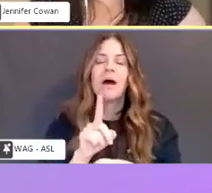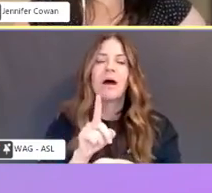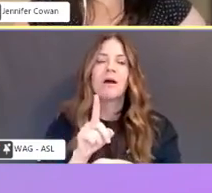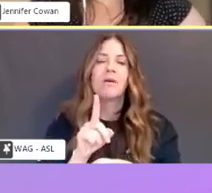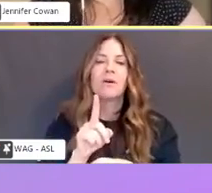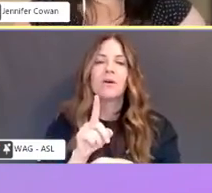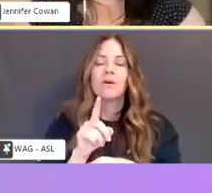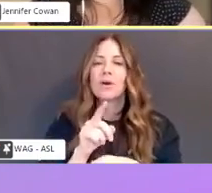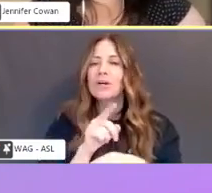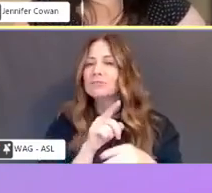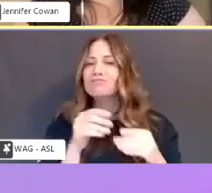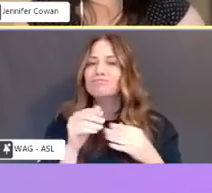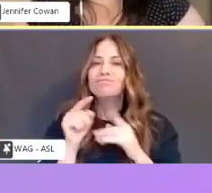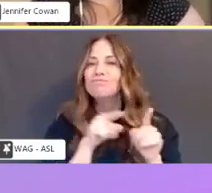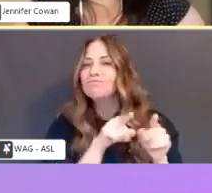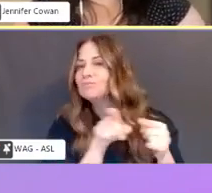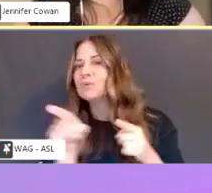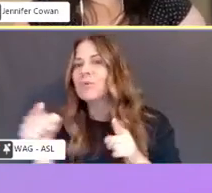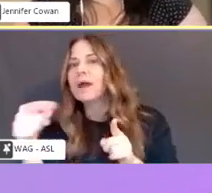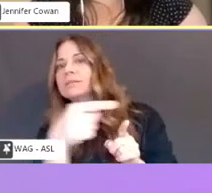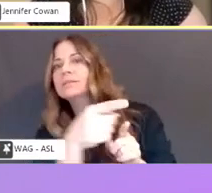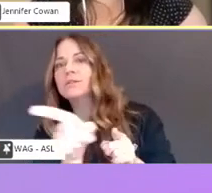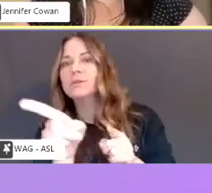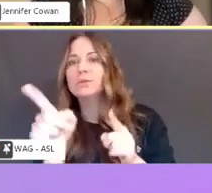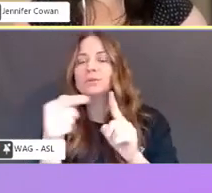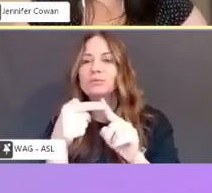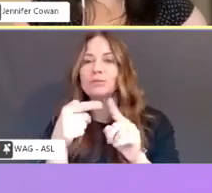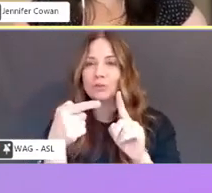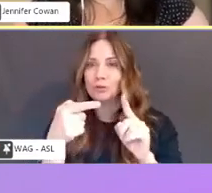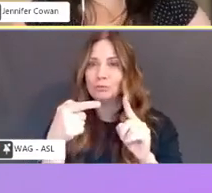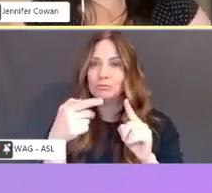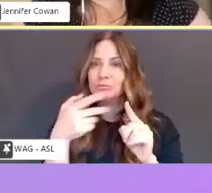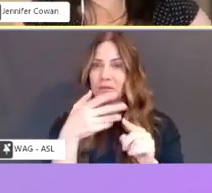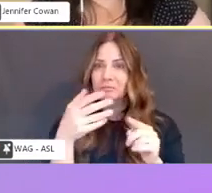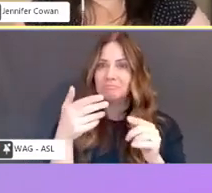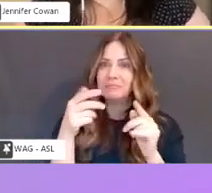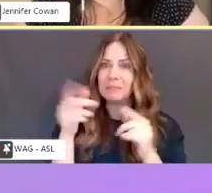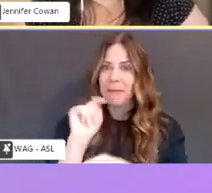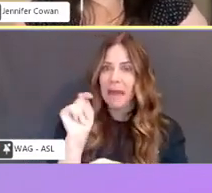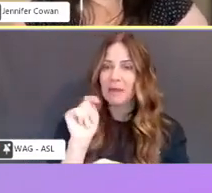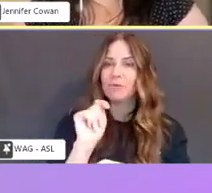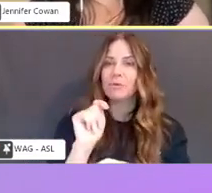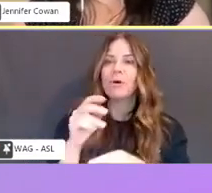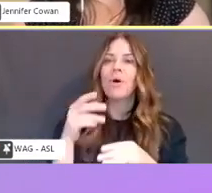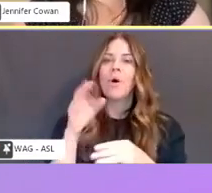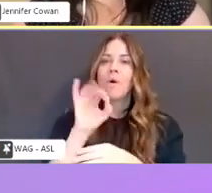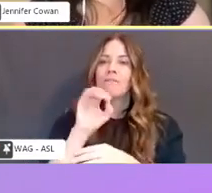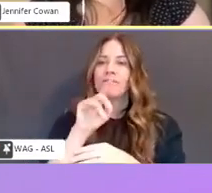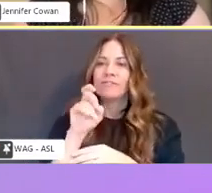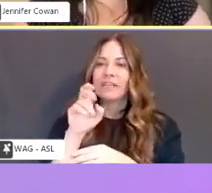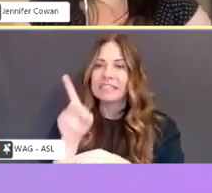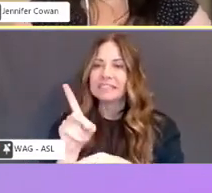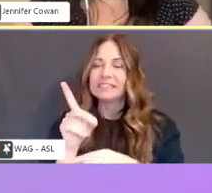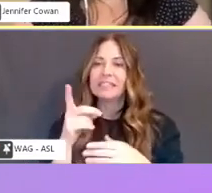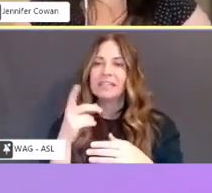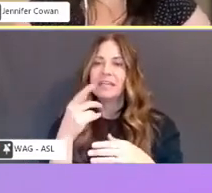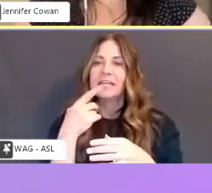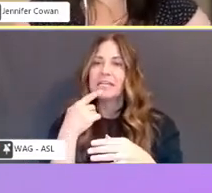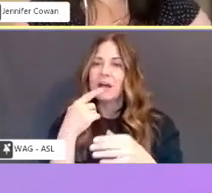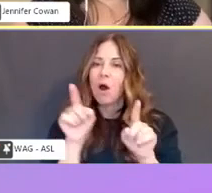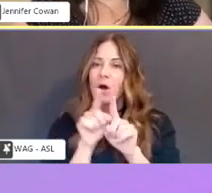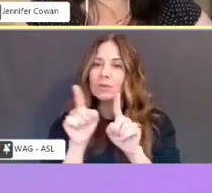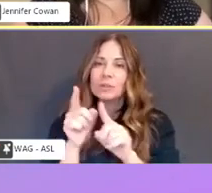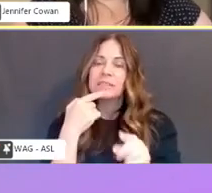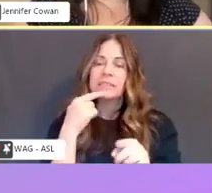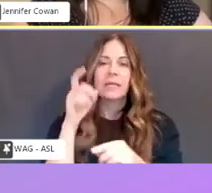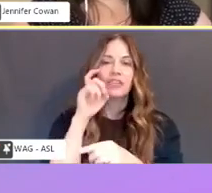cues directing you towards the accessible washroom? Is there fixed signage designating the space? And does the fixed signage indicate